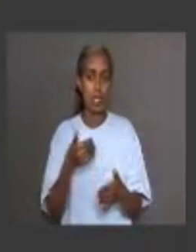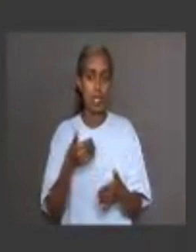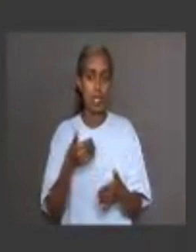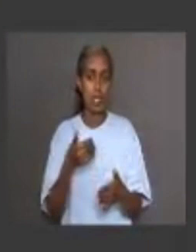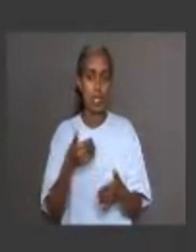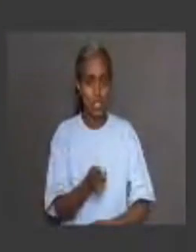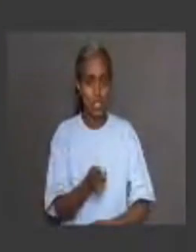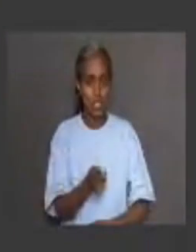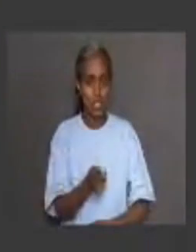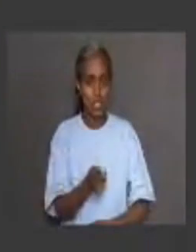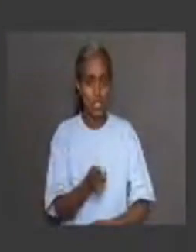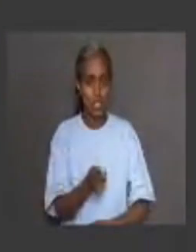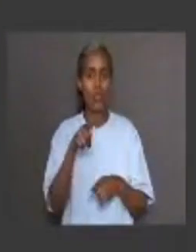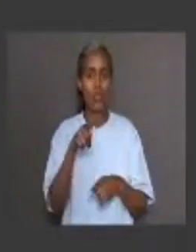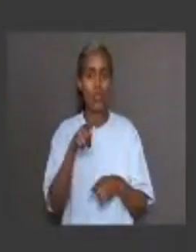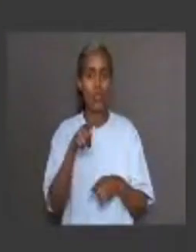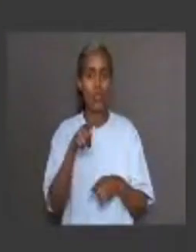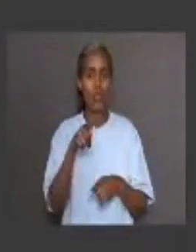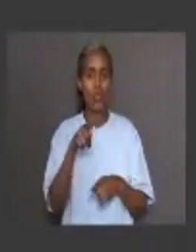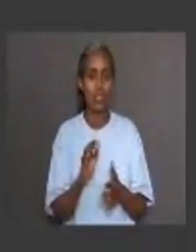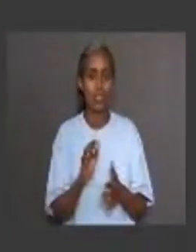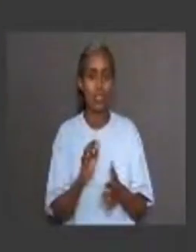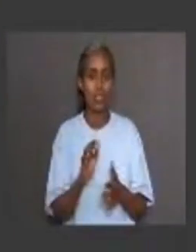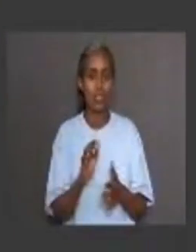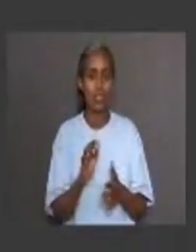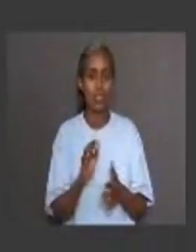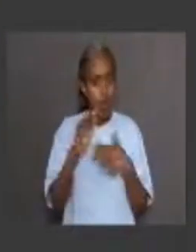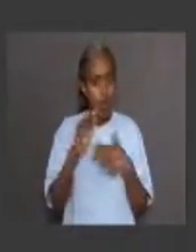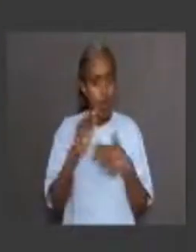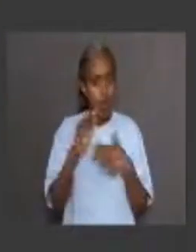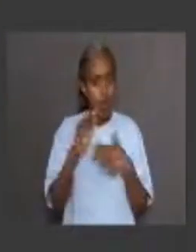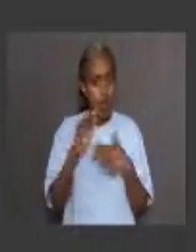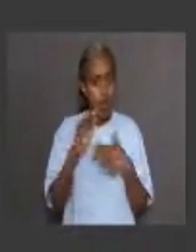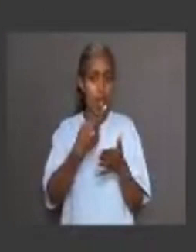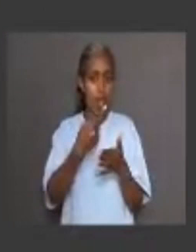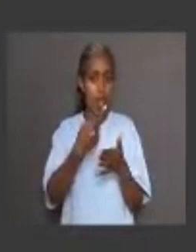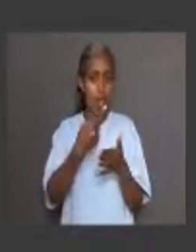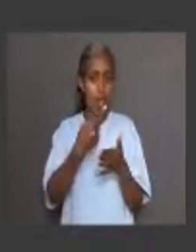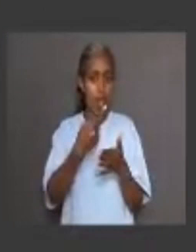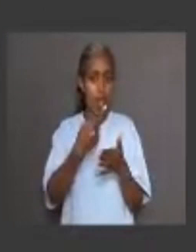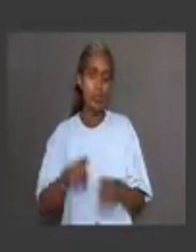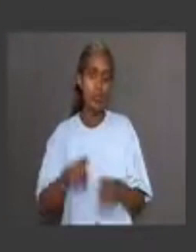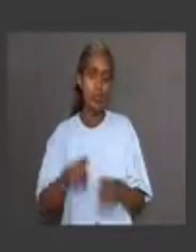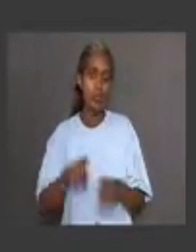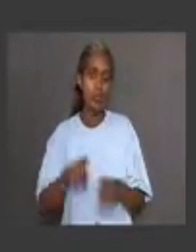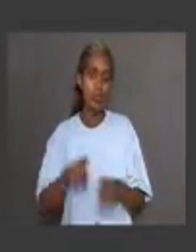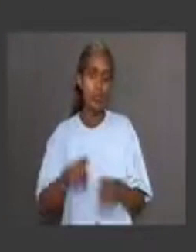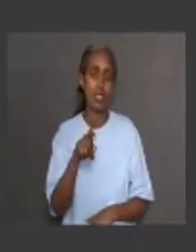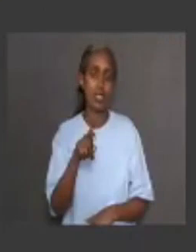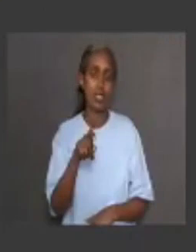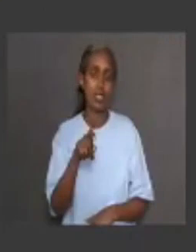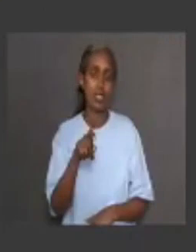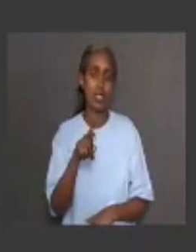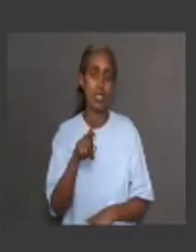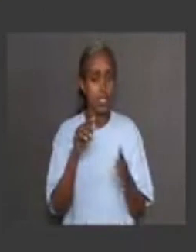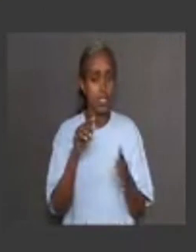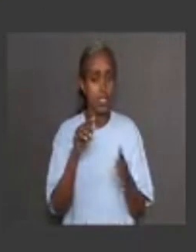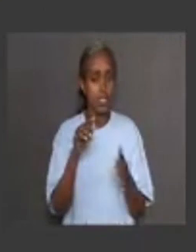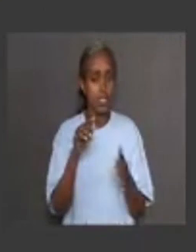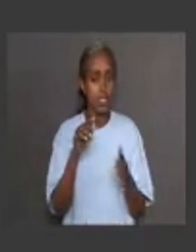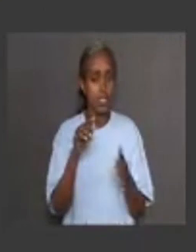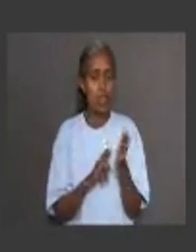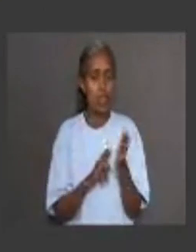g of x for all values of x that are in the set of